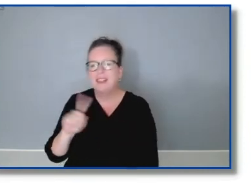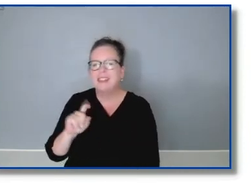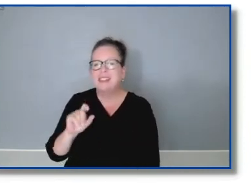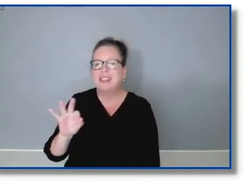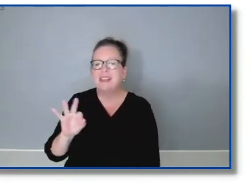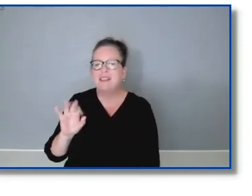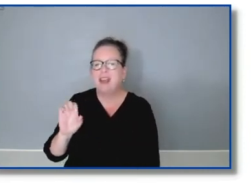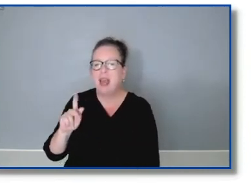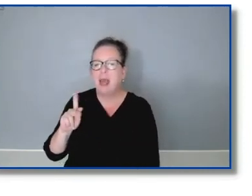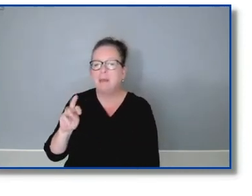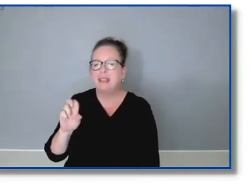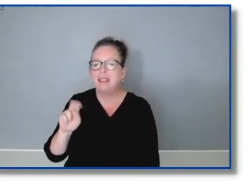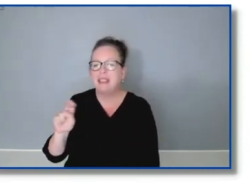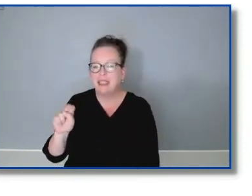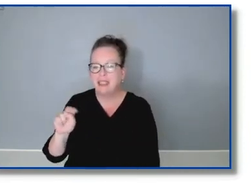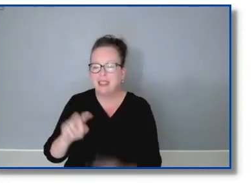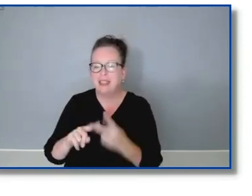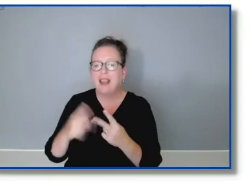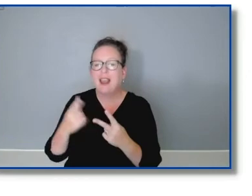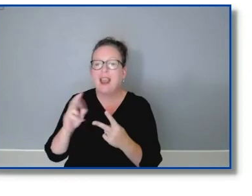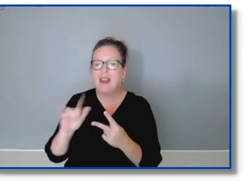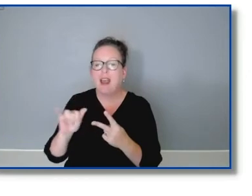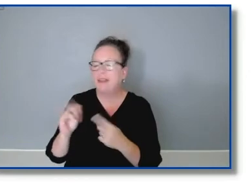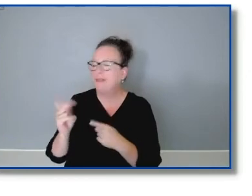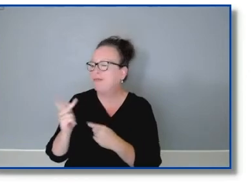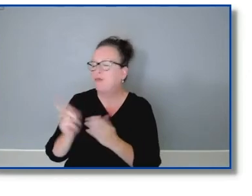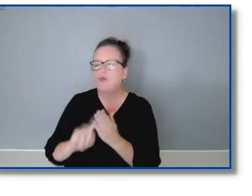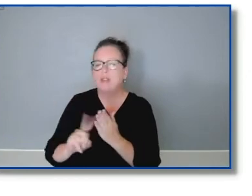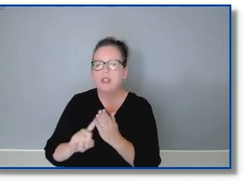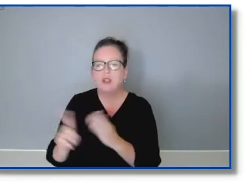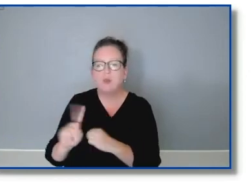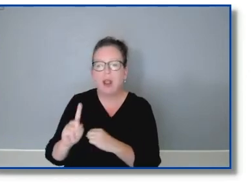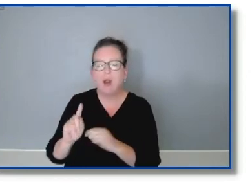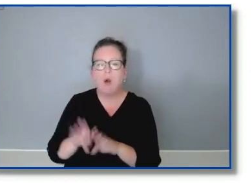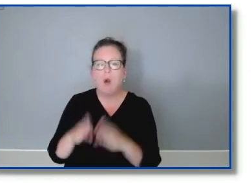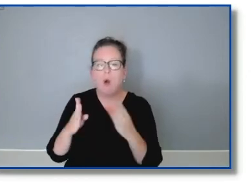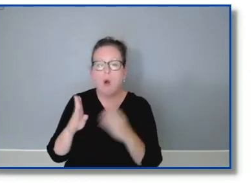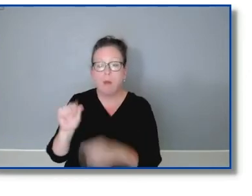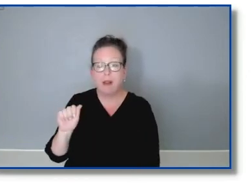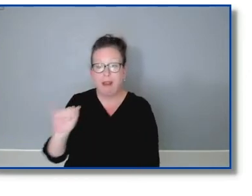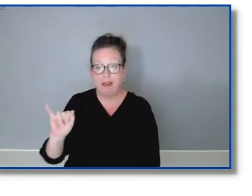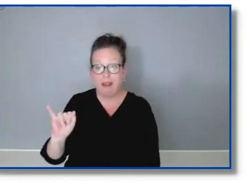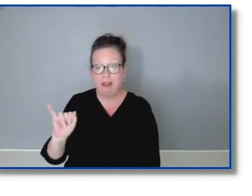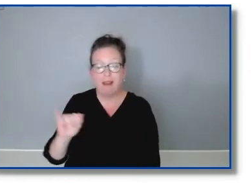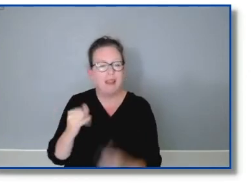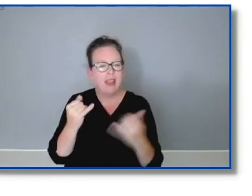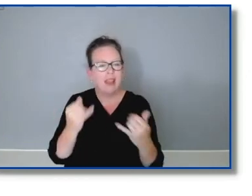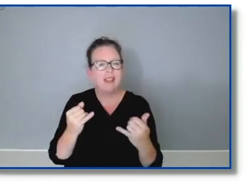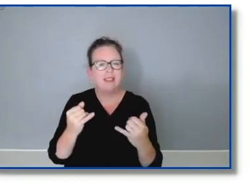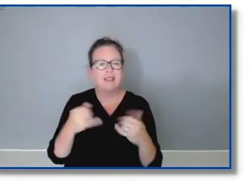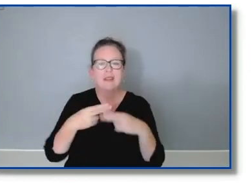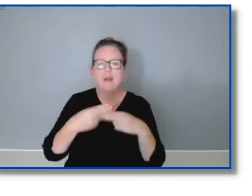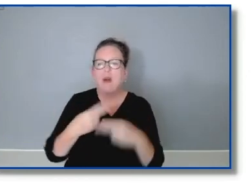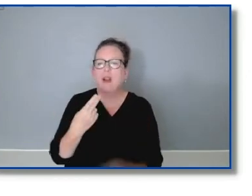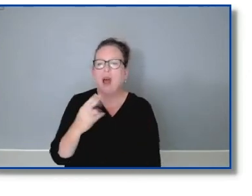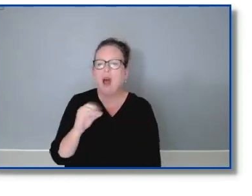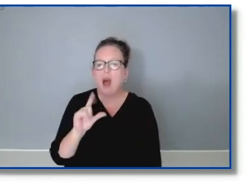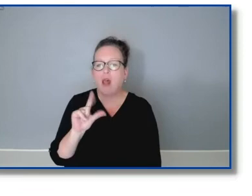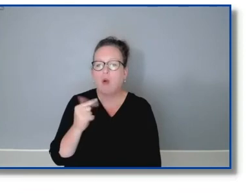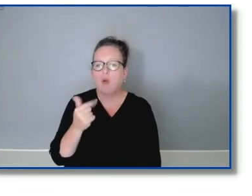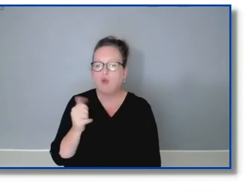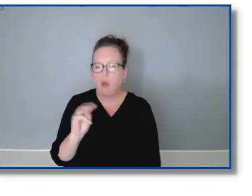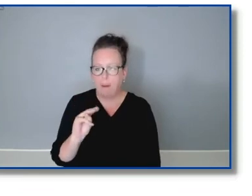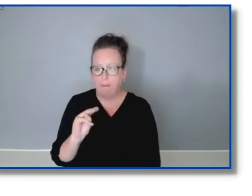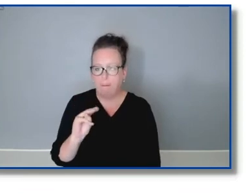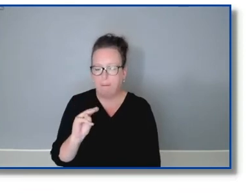Grimm, a researcher at OpenAI. It's a hologram piece that in which we